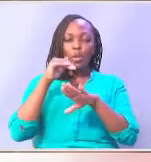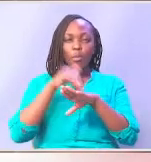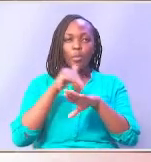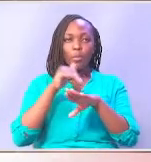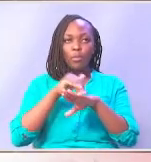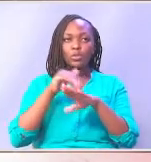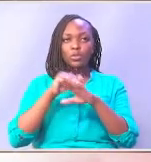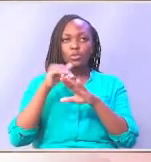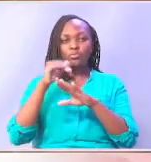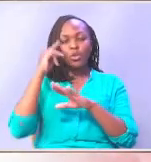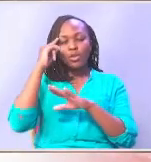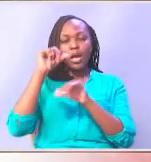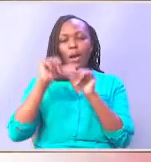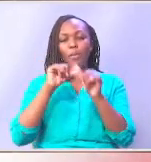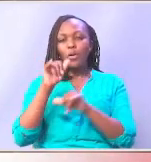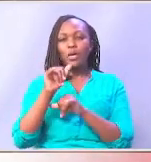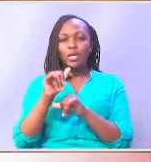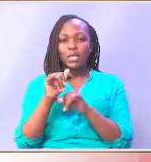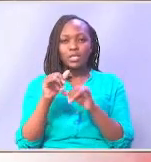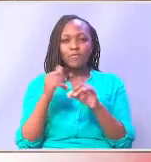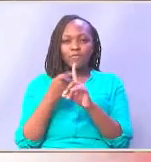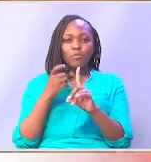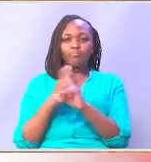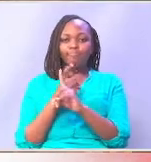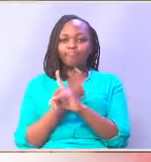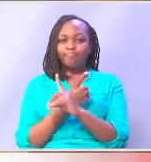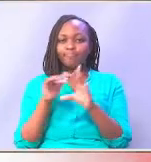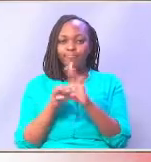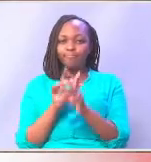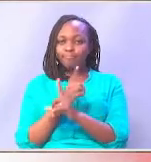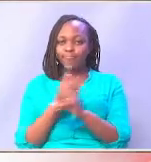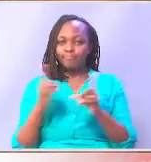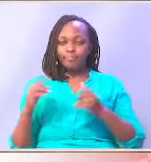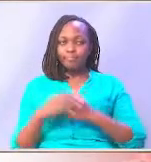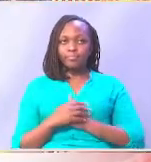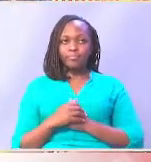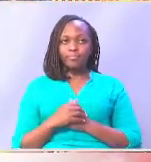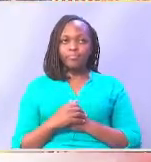by various stakeholders. Elizabeth Mutuku, TV 47 Pound Buildings, Nairobi.